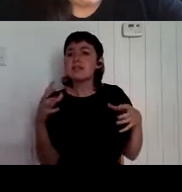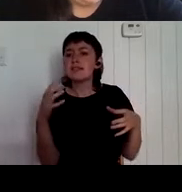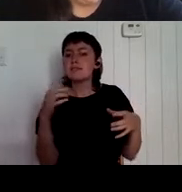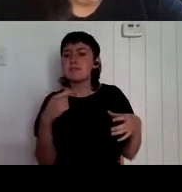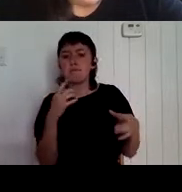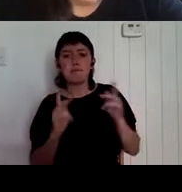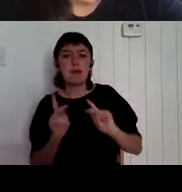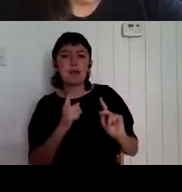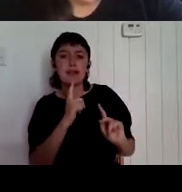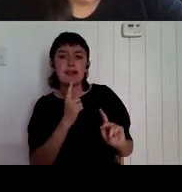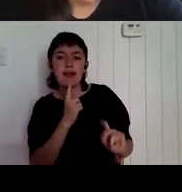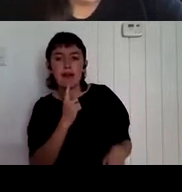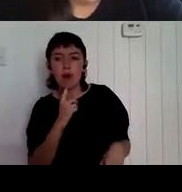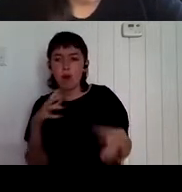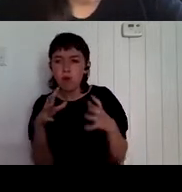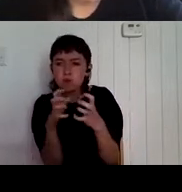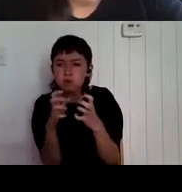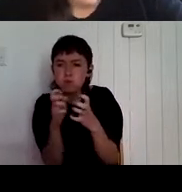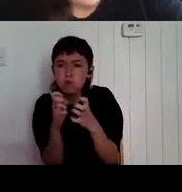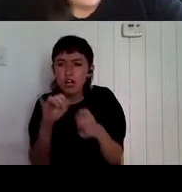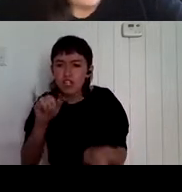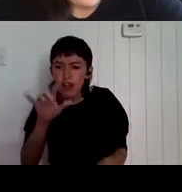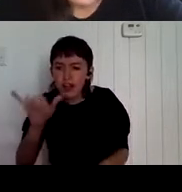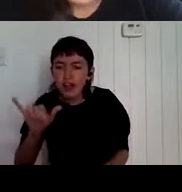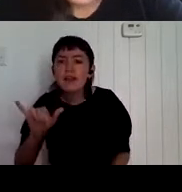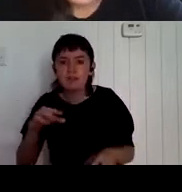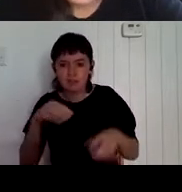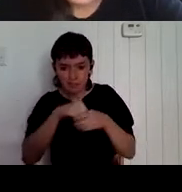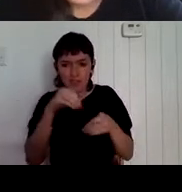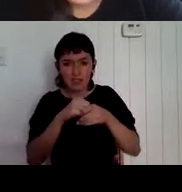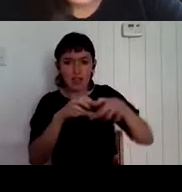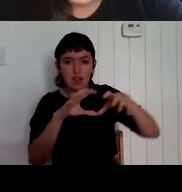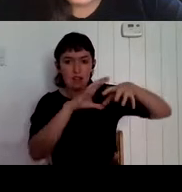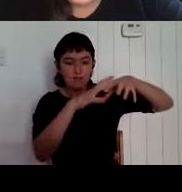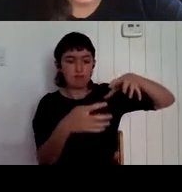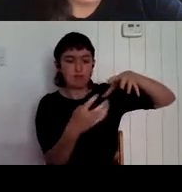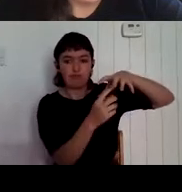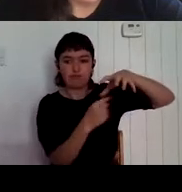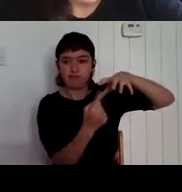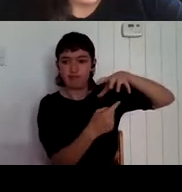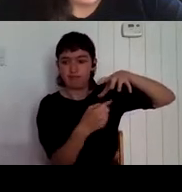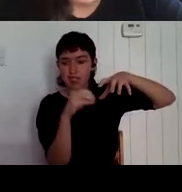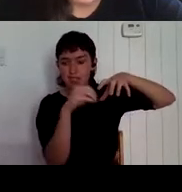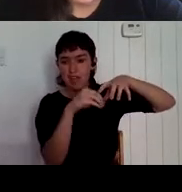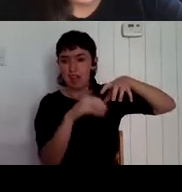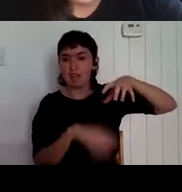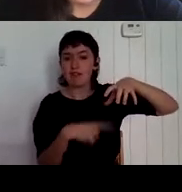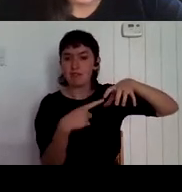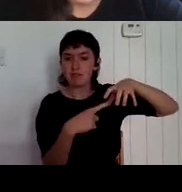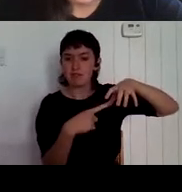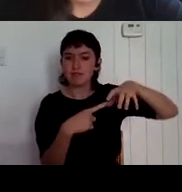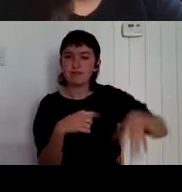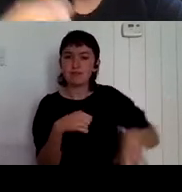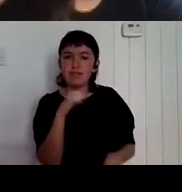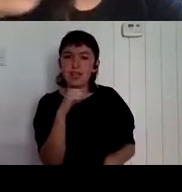jelly comes from. The squishy layer in the middle. SpongeBob was kind of right. Like, there is jelly in the jellyfish. Not like, but not, not to the point where you're going to